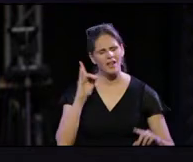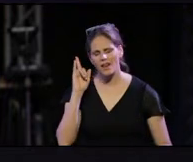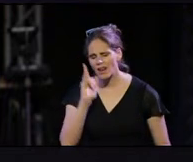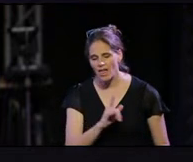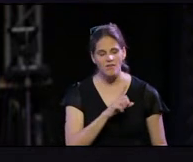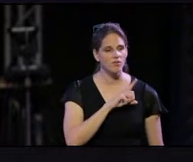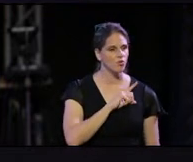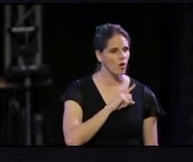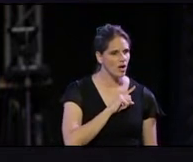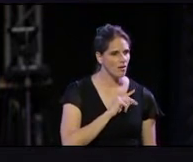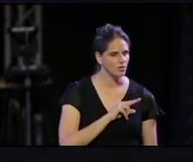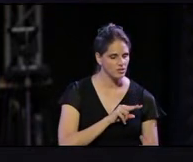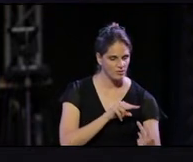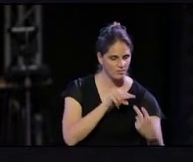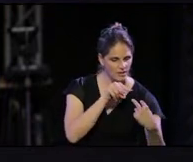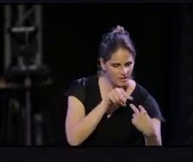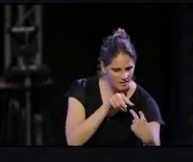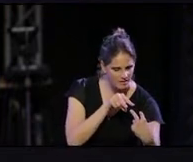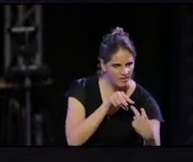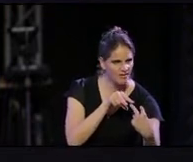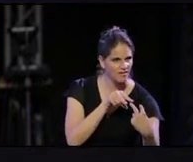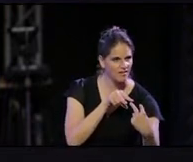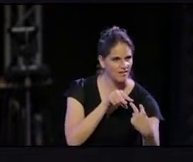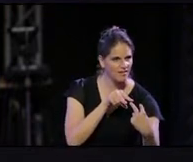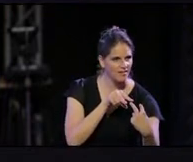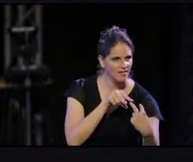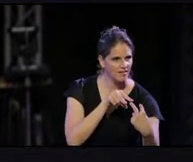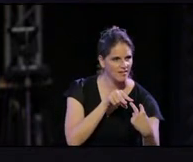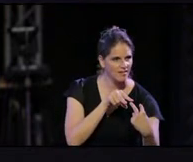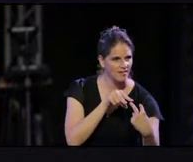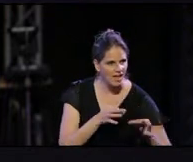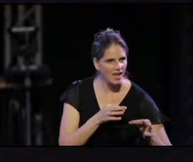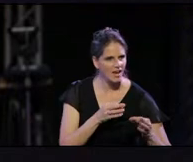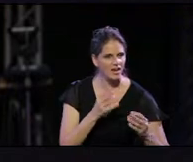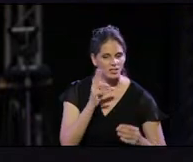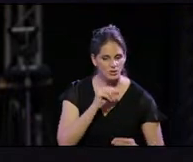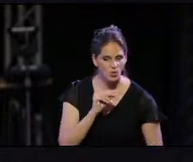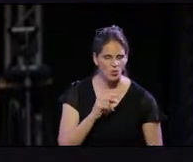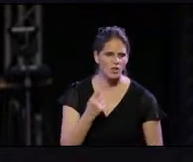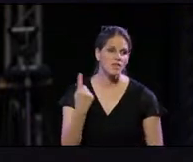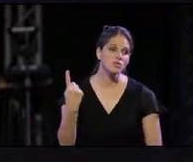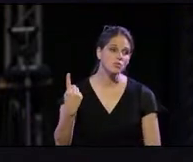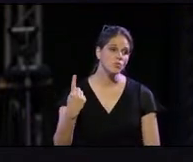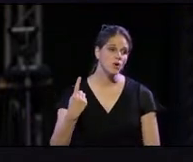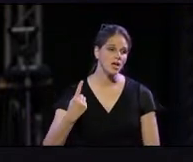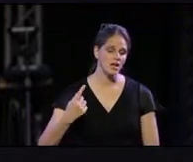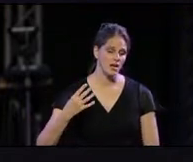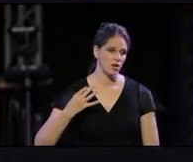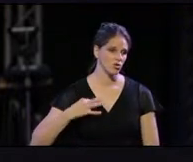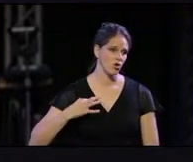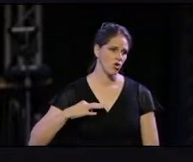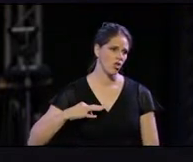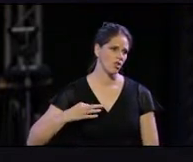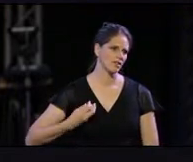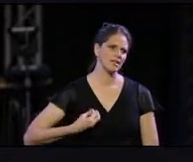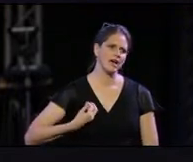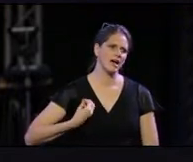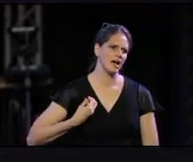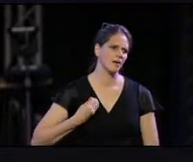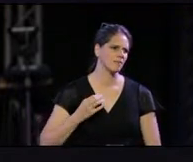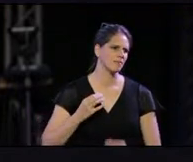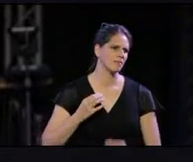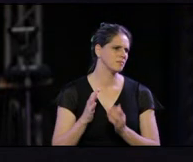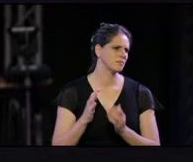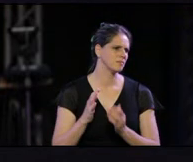say, and you get to talk. And on Friday, there's a little girl just over here. She's probably 10 or 11 years old. And as